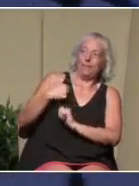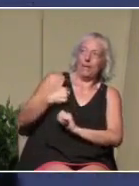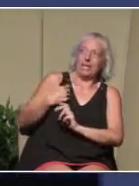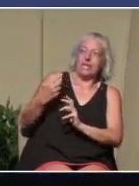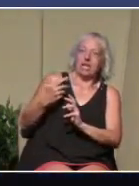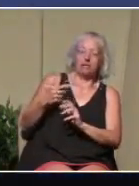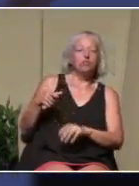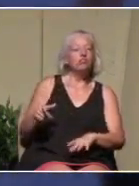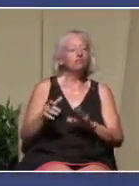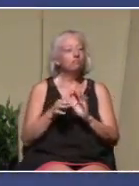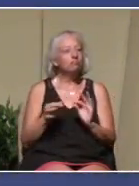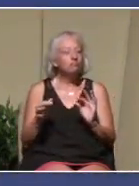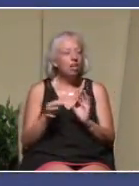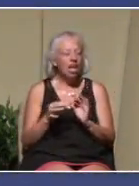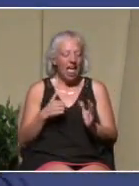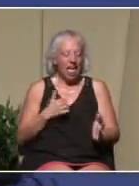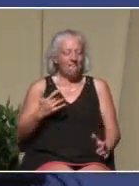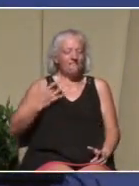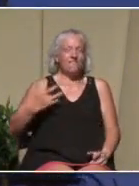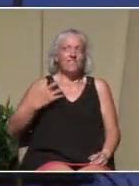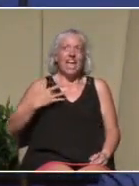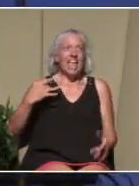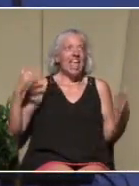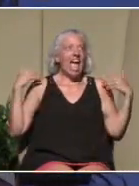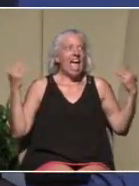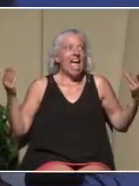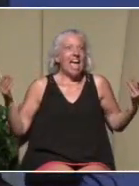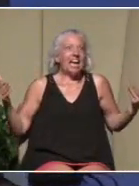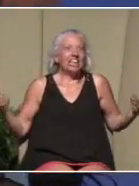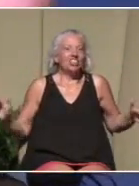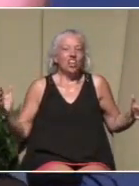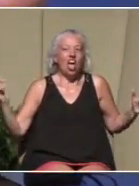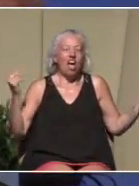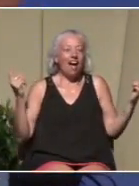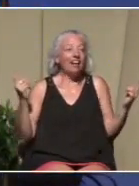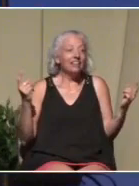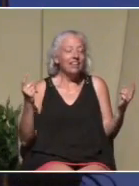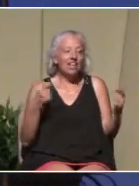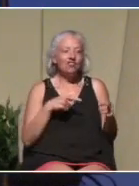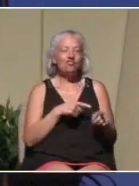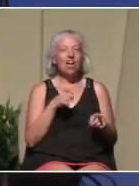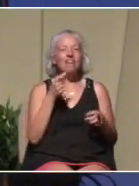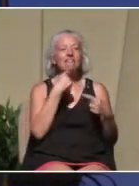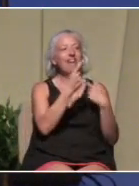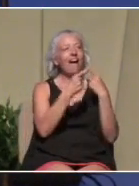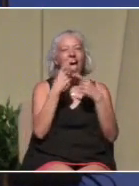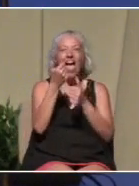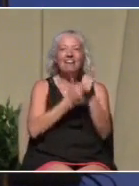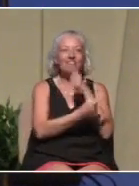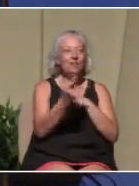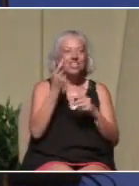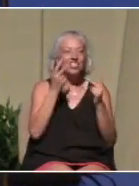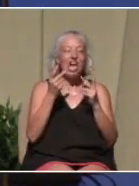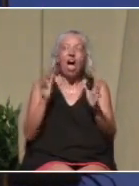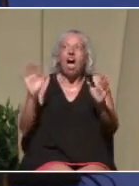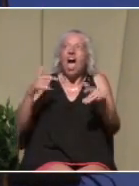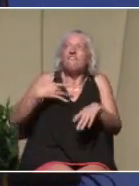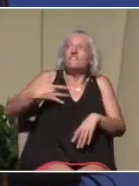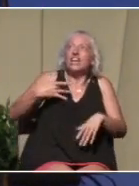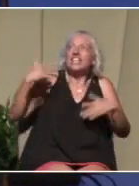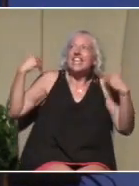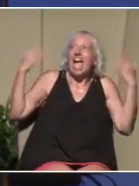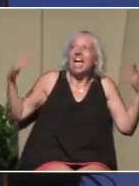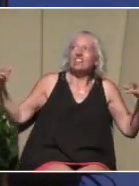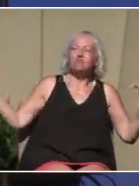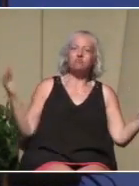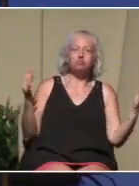she started saying, it's like I could just feel the angels. She couldn't resist telling everybody, I just feel the angels. It was like nobody